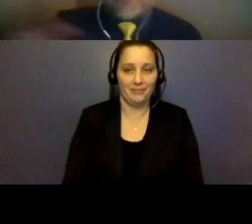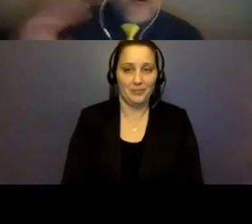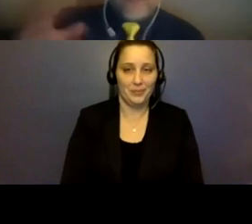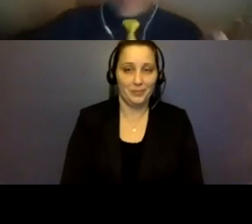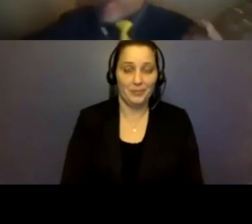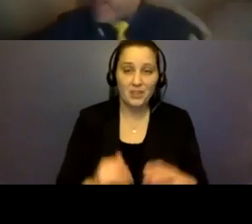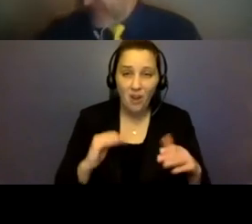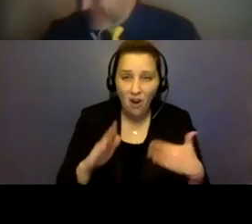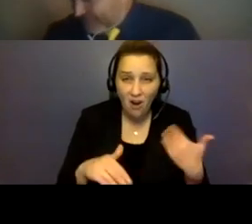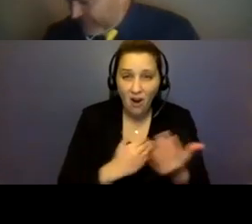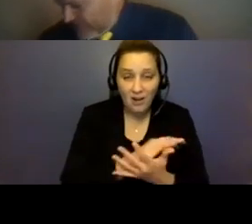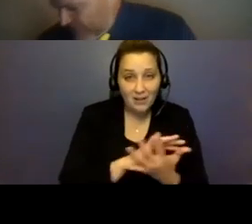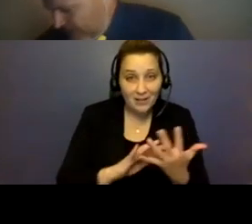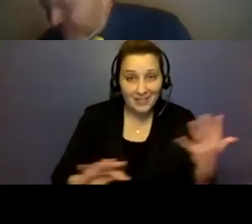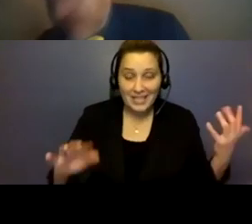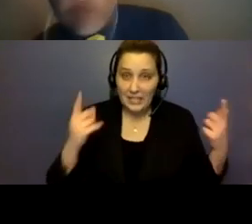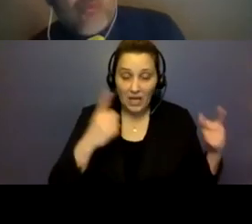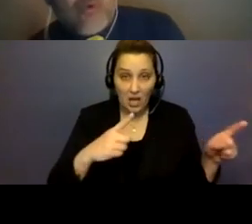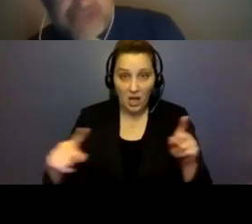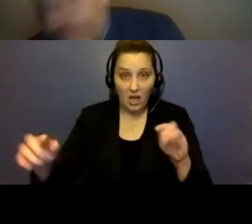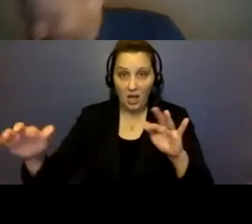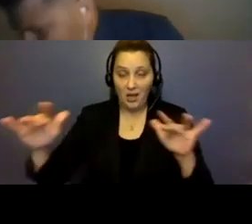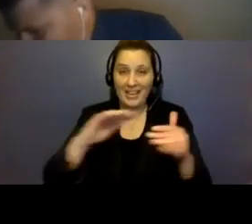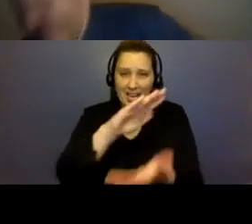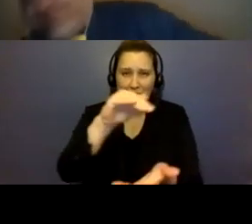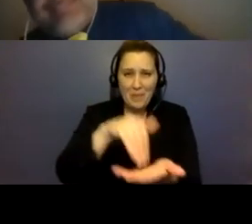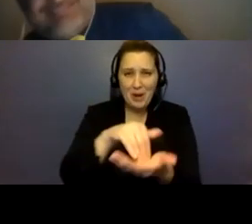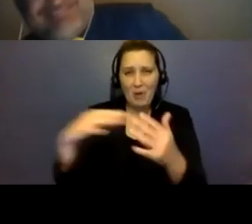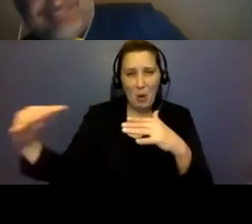So all of that happened in the middle of the war zone.